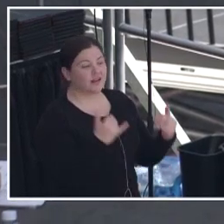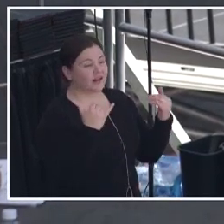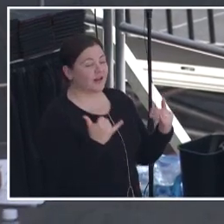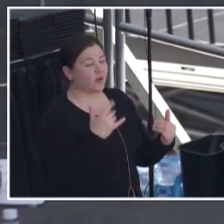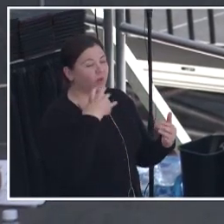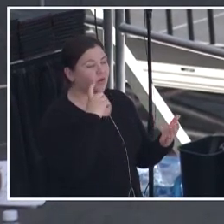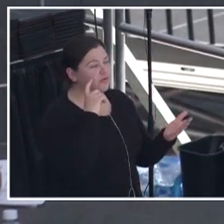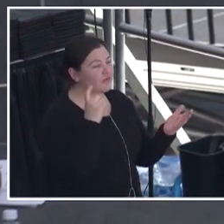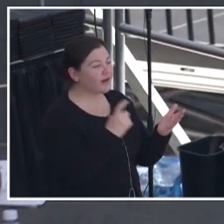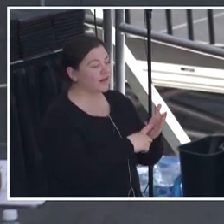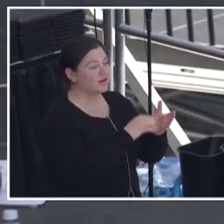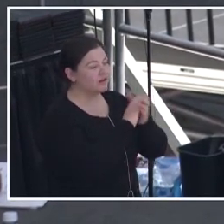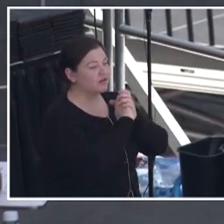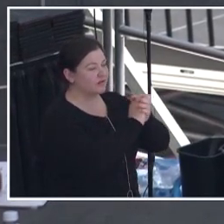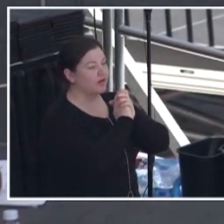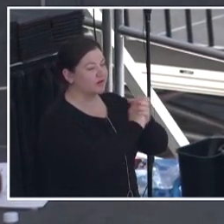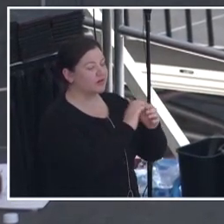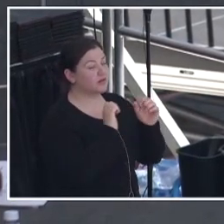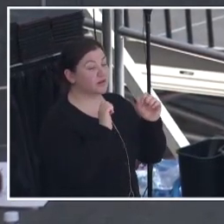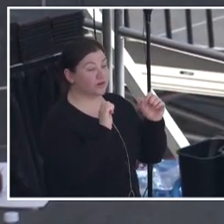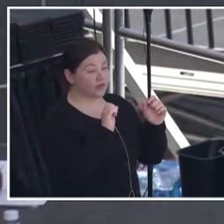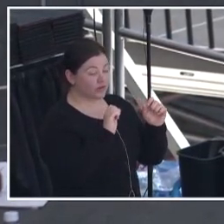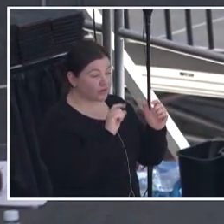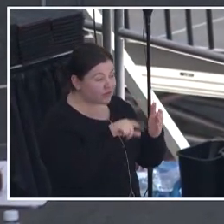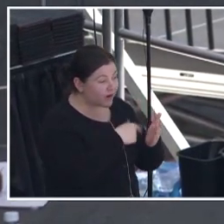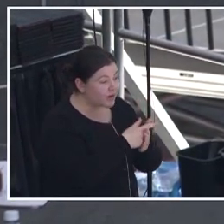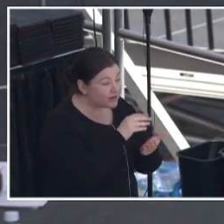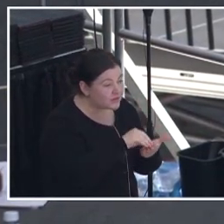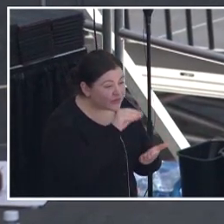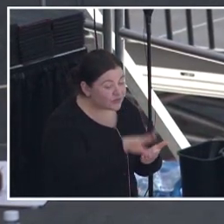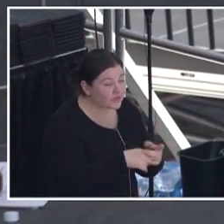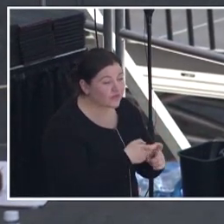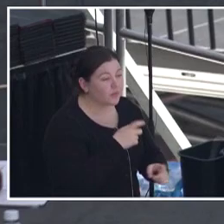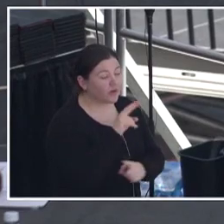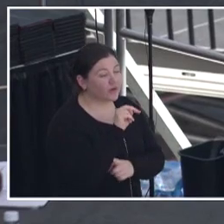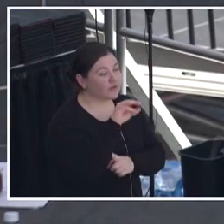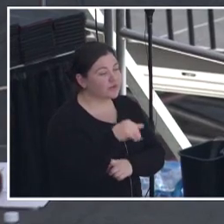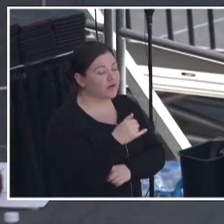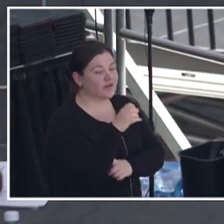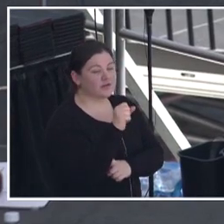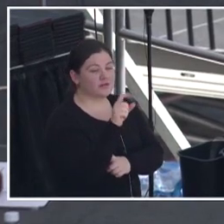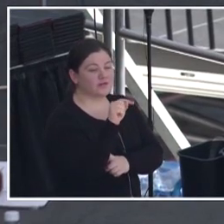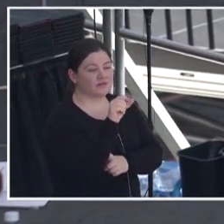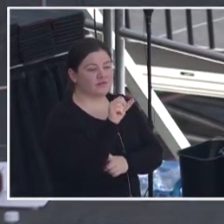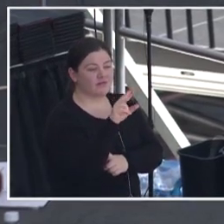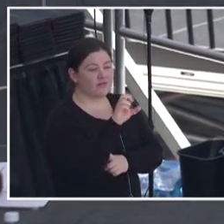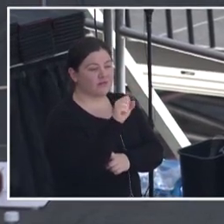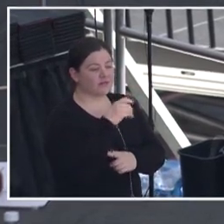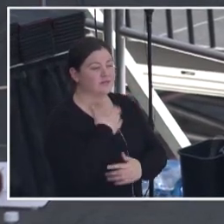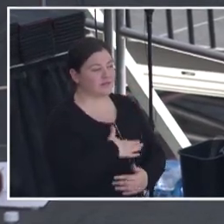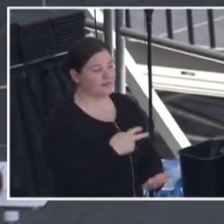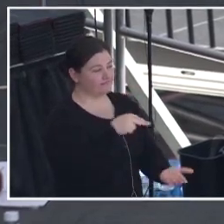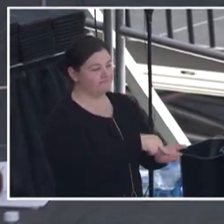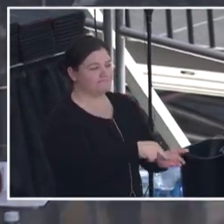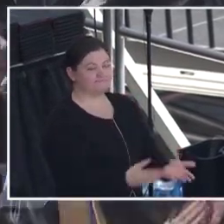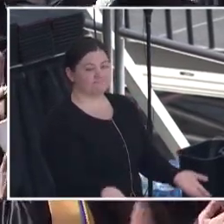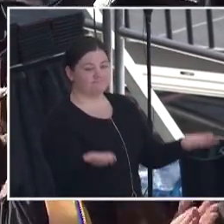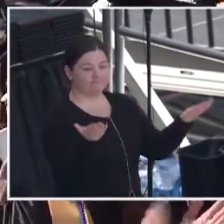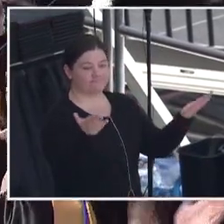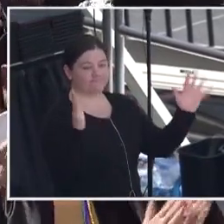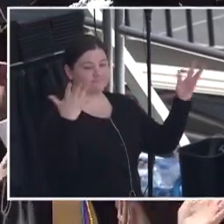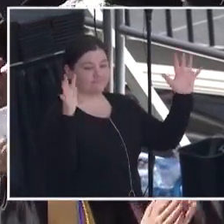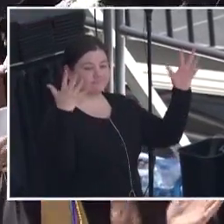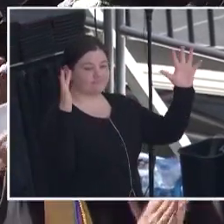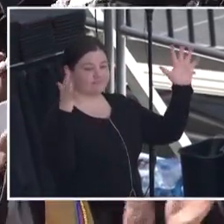and congratulate the graduating students from our New Jersey Stars program. Please rise.